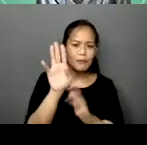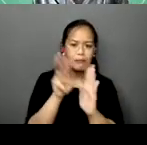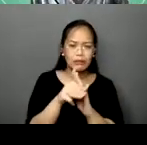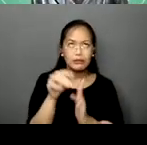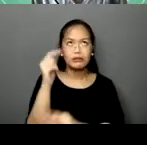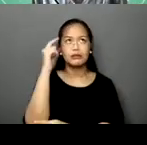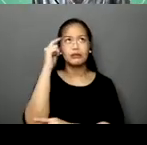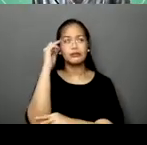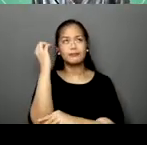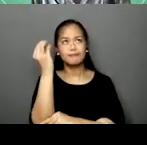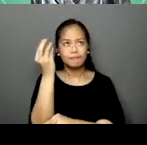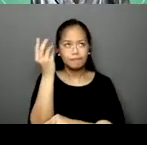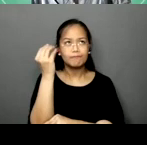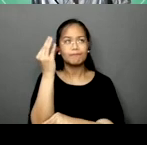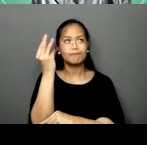and mull over these